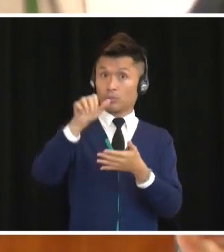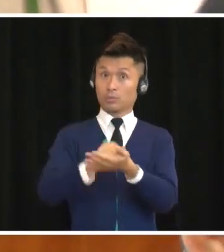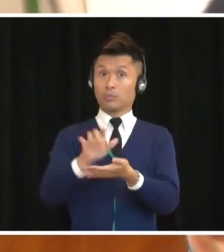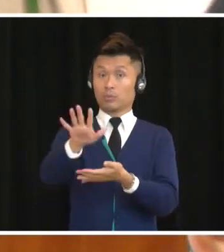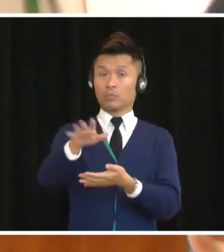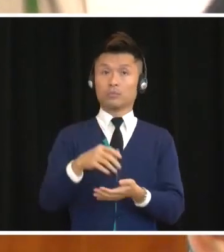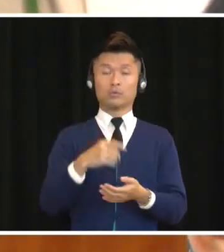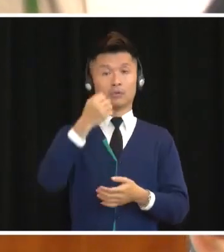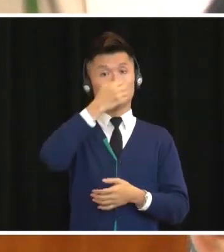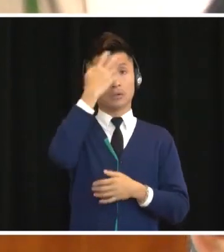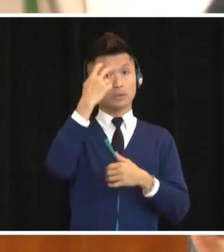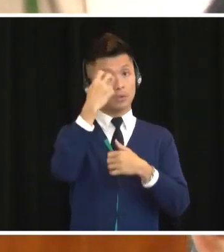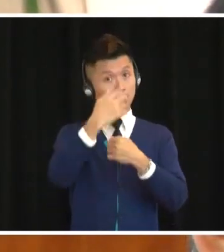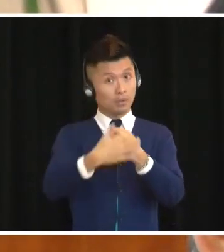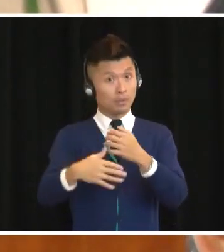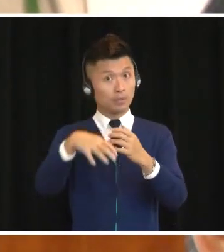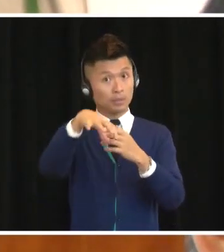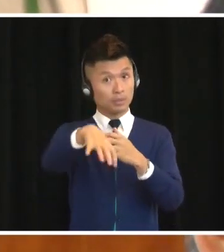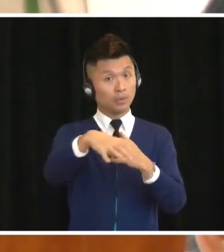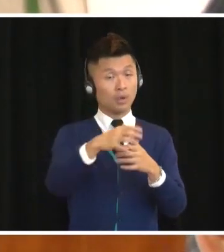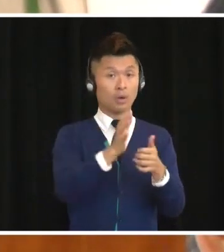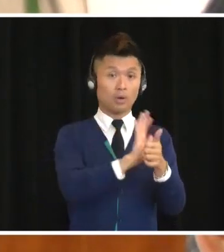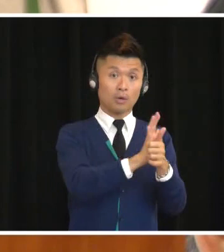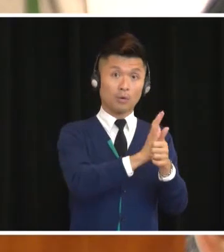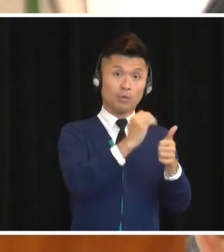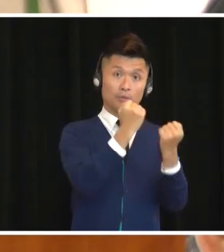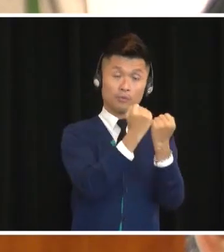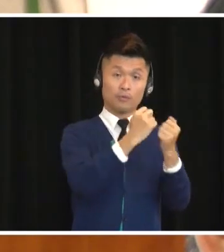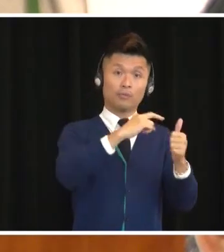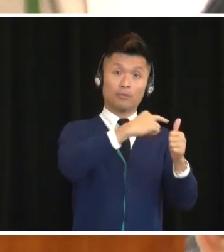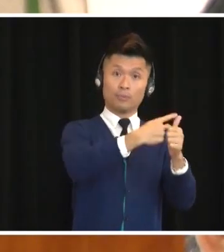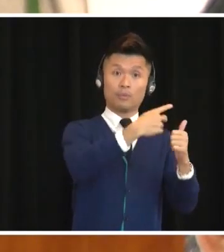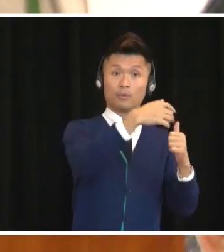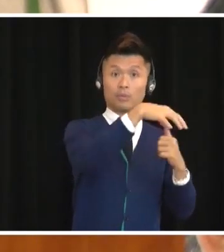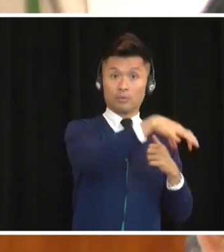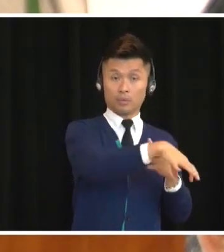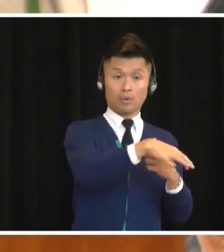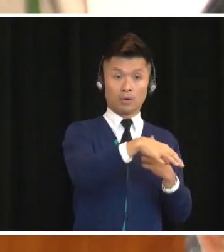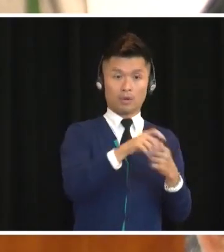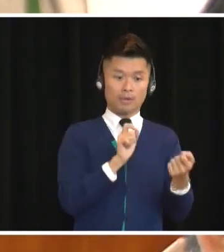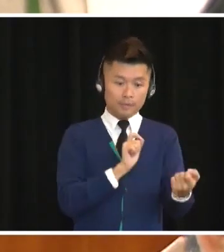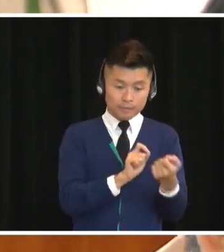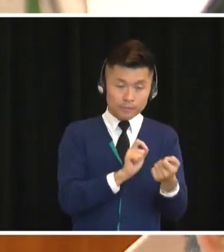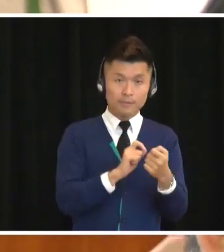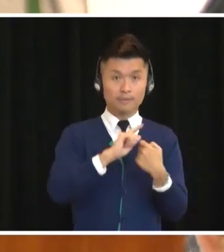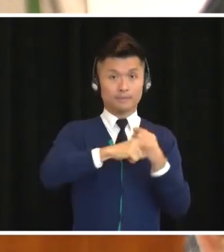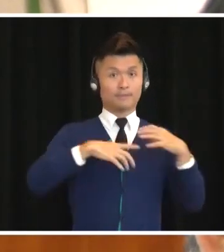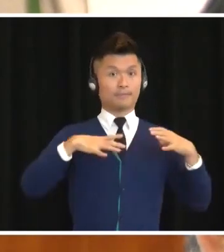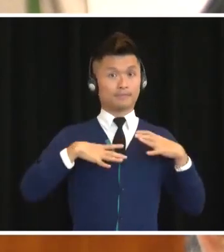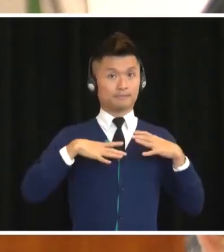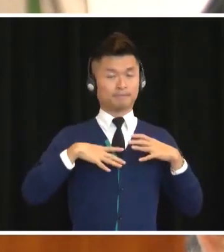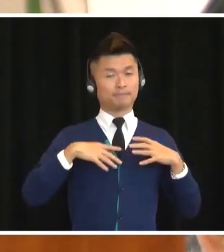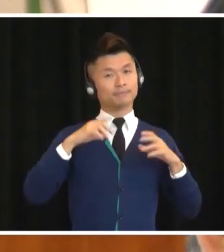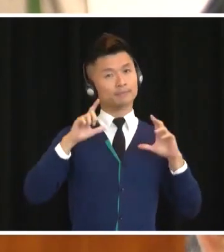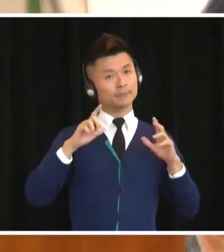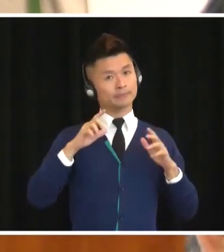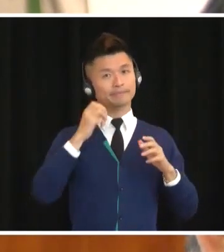It is regulated in our law. Correctional schools or reformatory schools